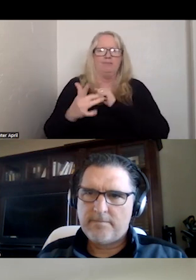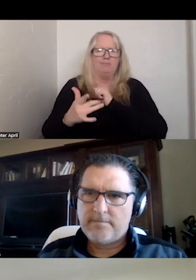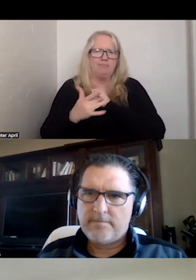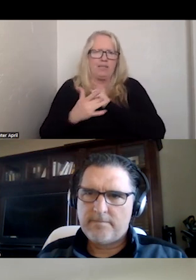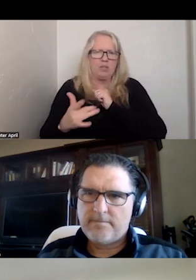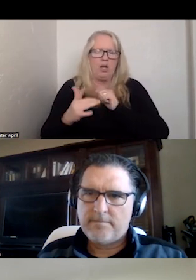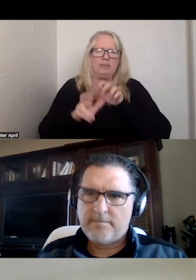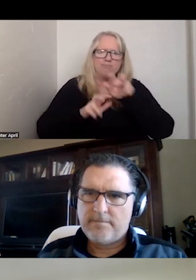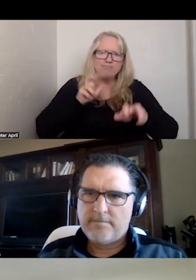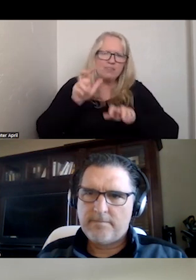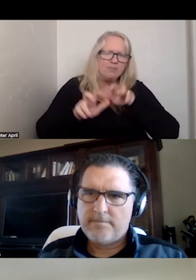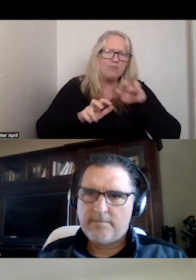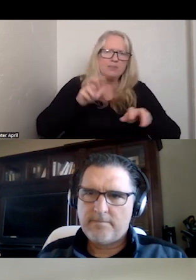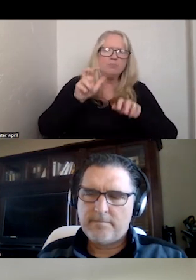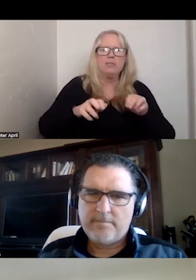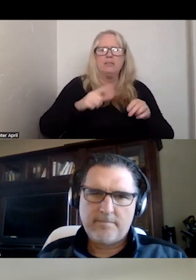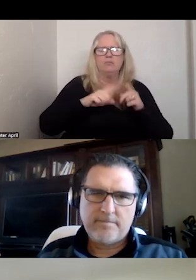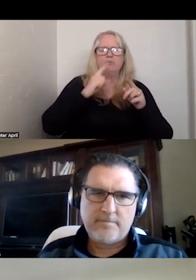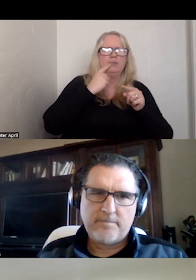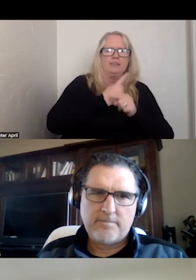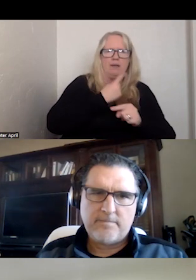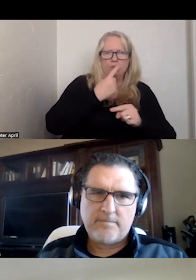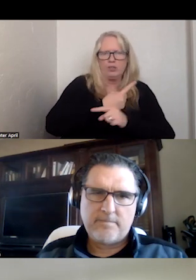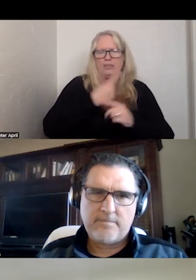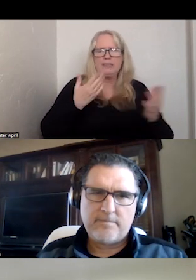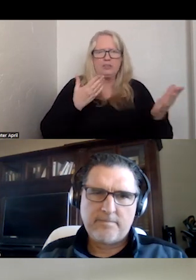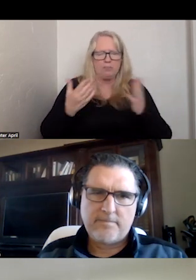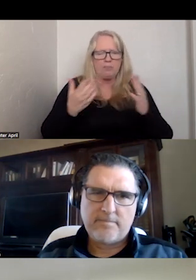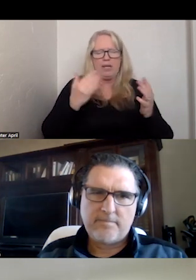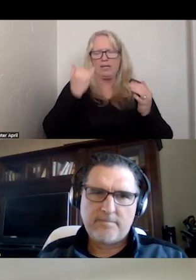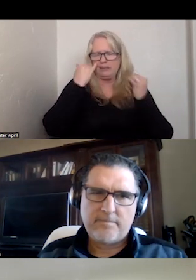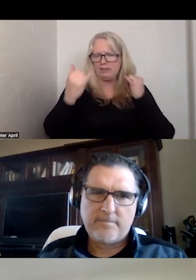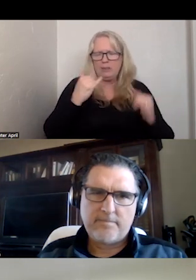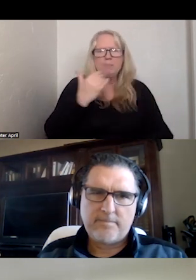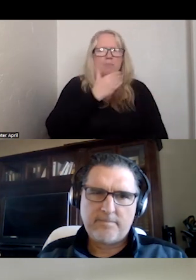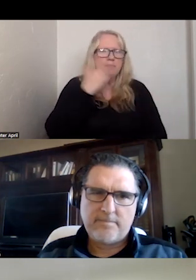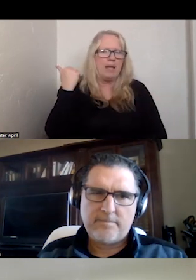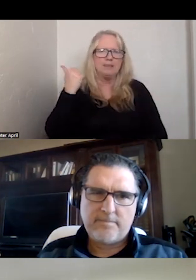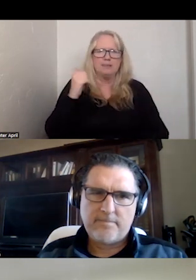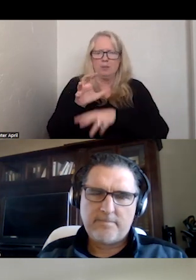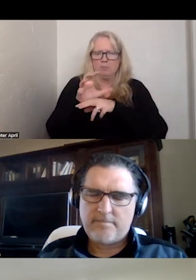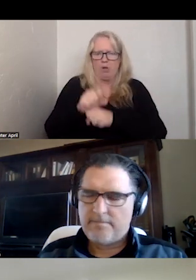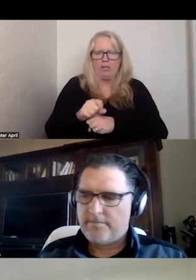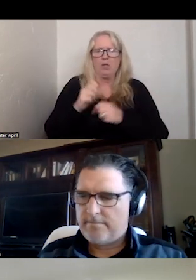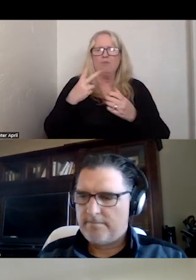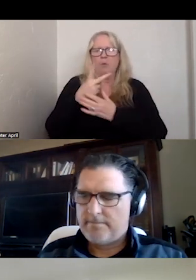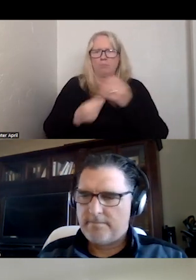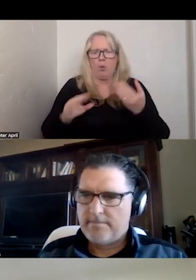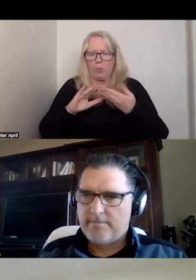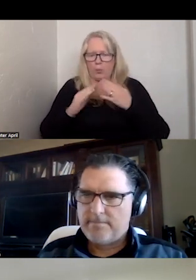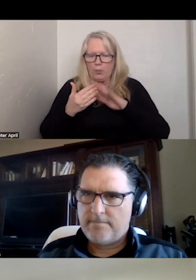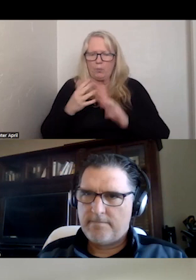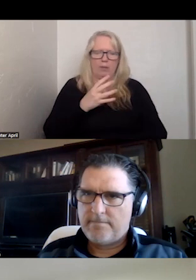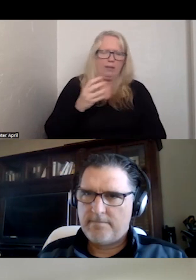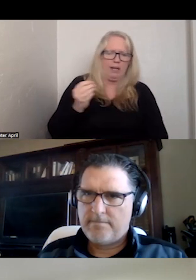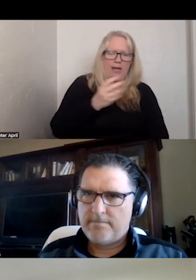well as, coverage for regular services, strategies, best practices around, urban and rural areas, how to